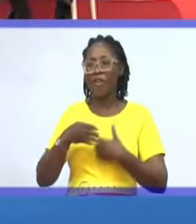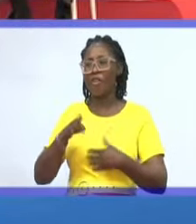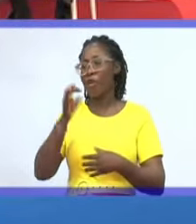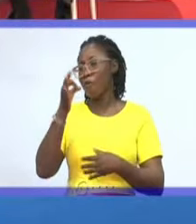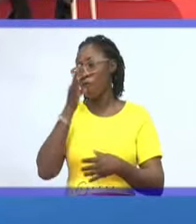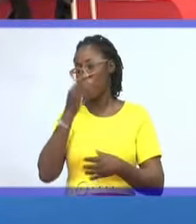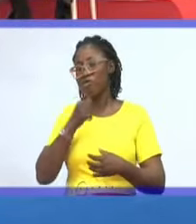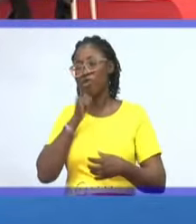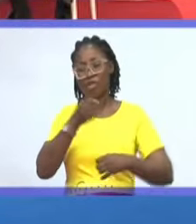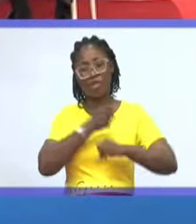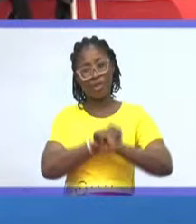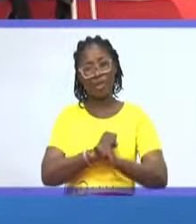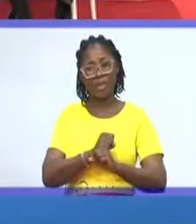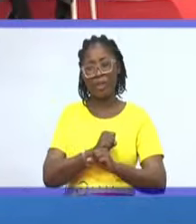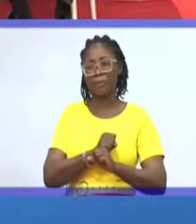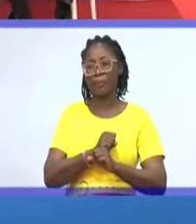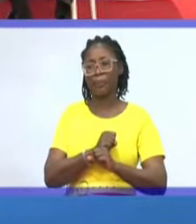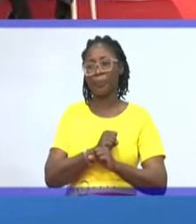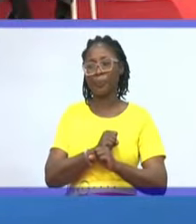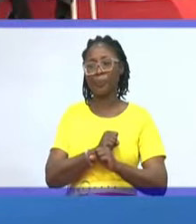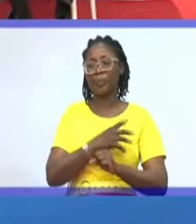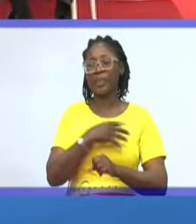is followed by insecurity.